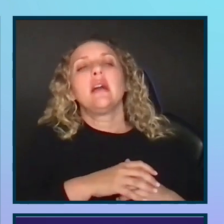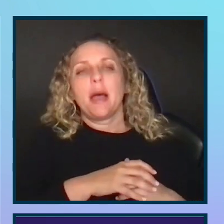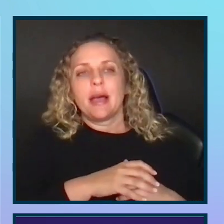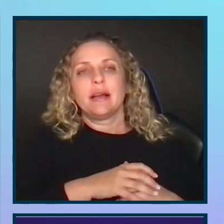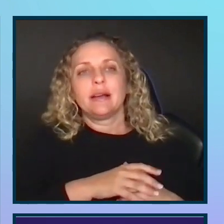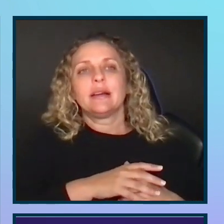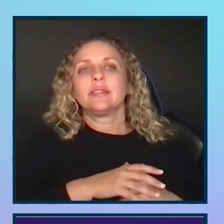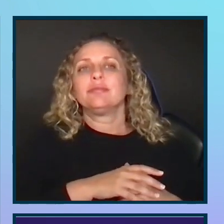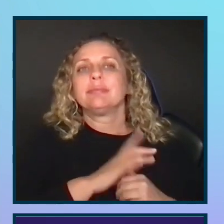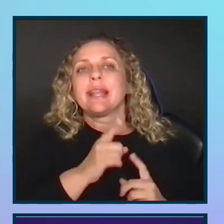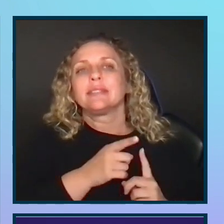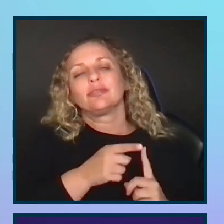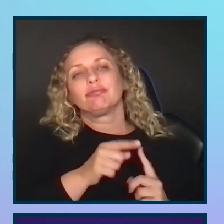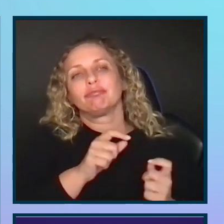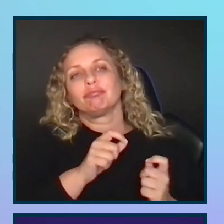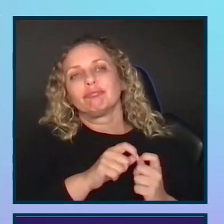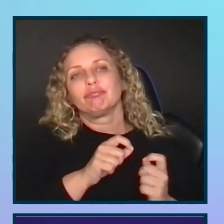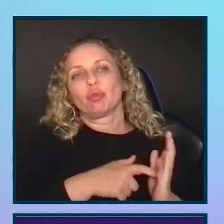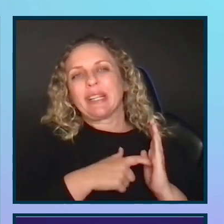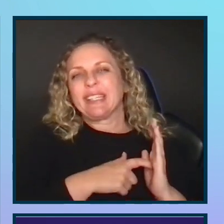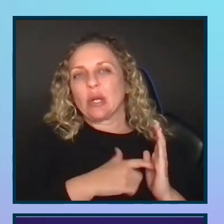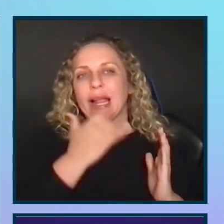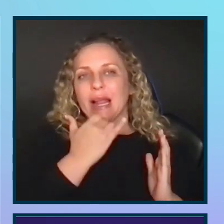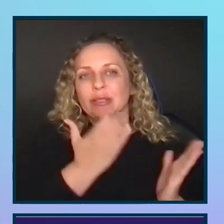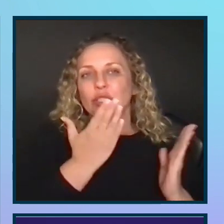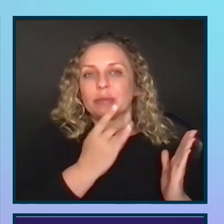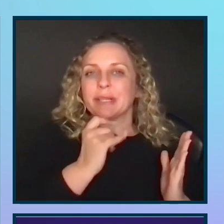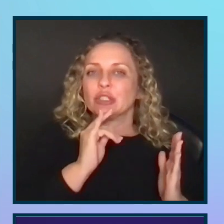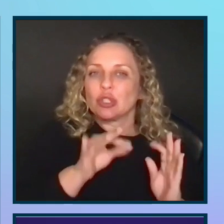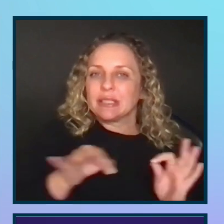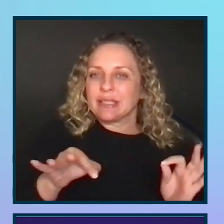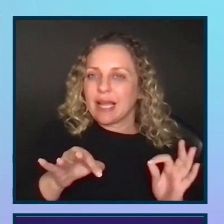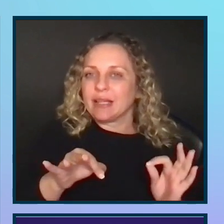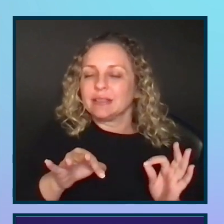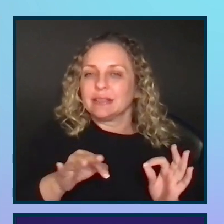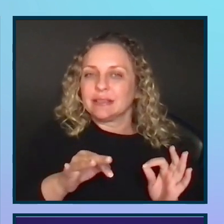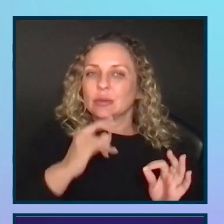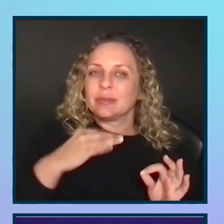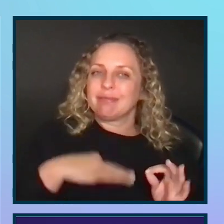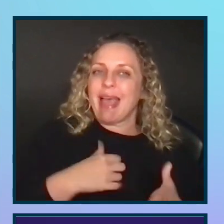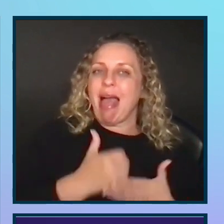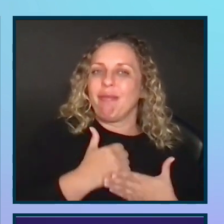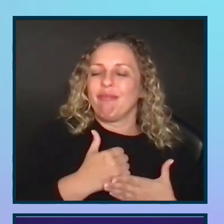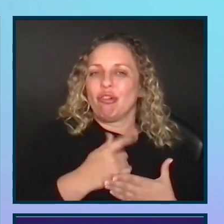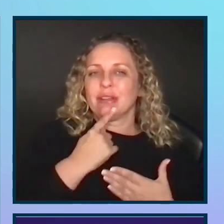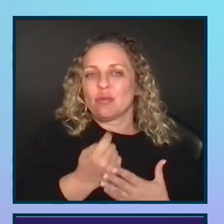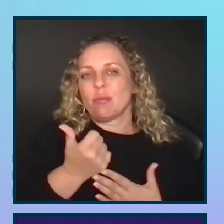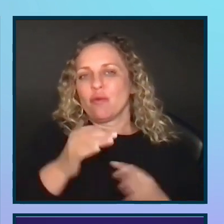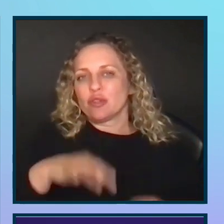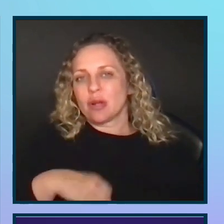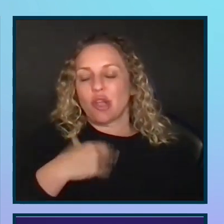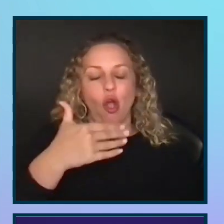Next WCAG criterion, error suggestion. So be sure the error text is helpful and doesn't remove instructions. That's something I see quite often,